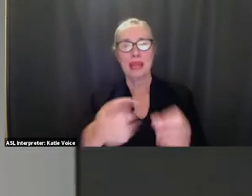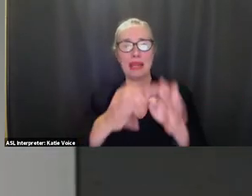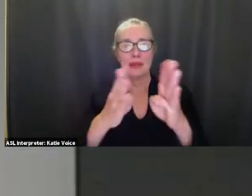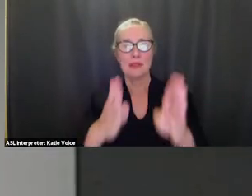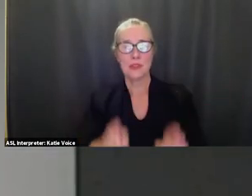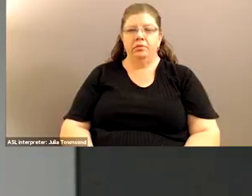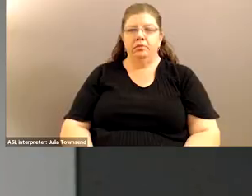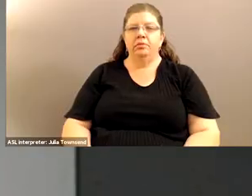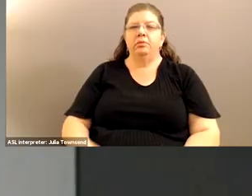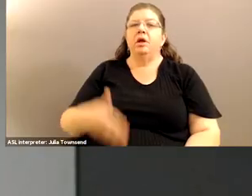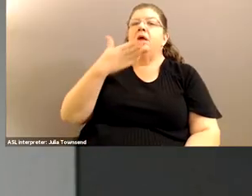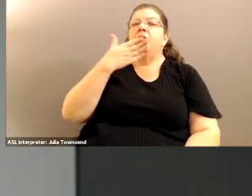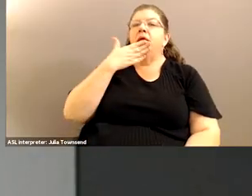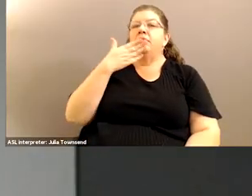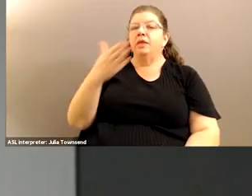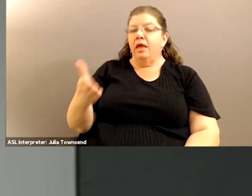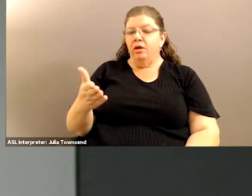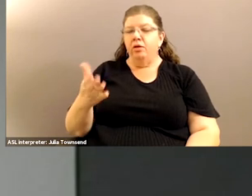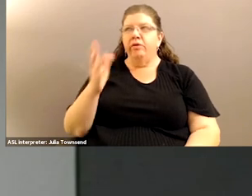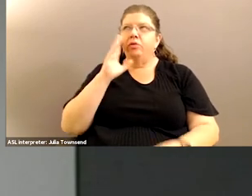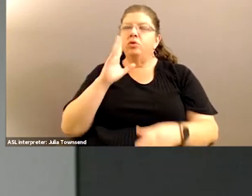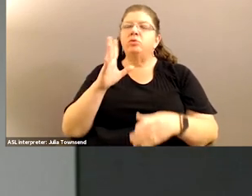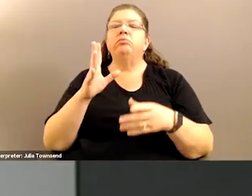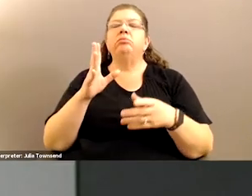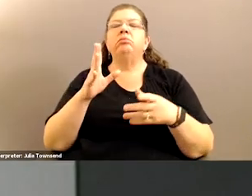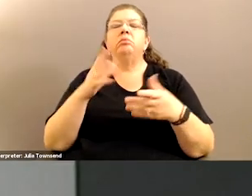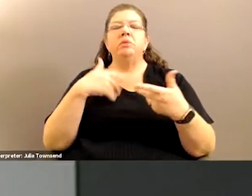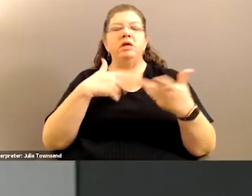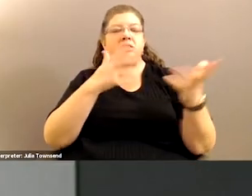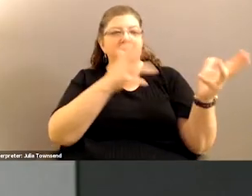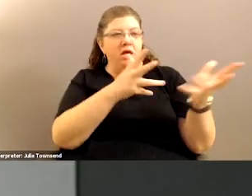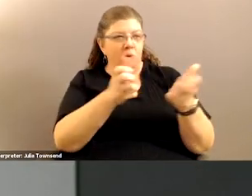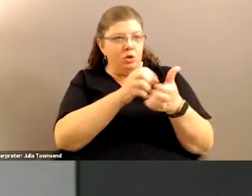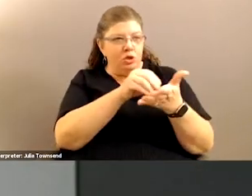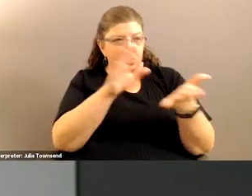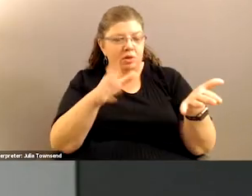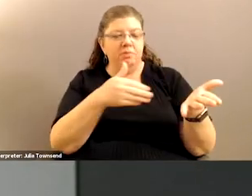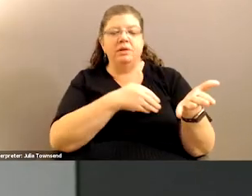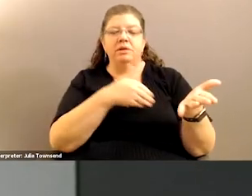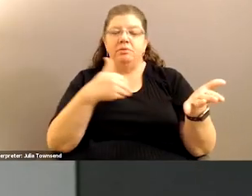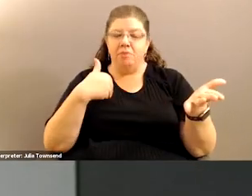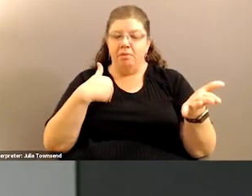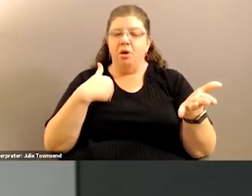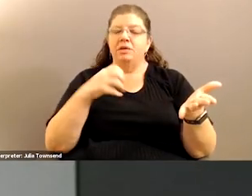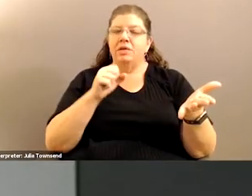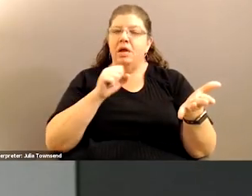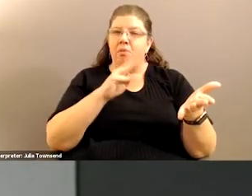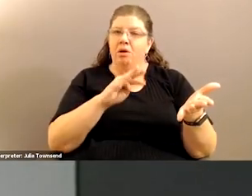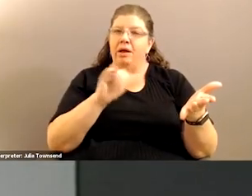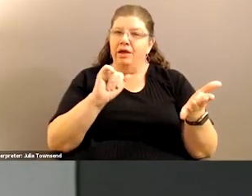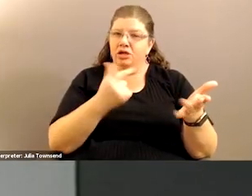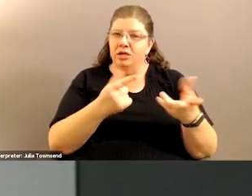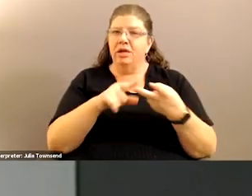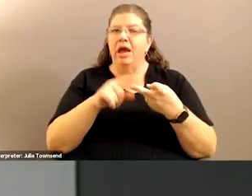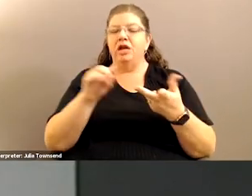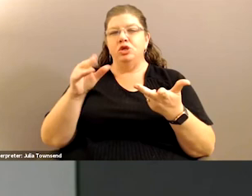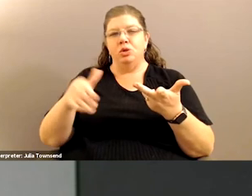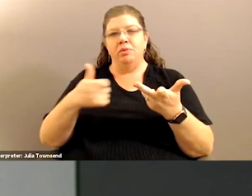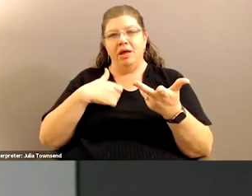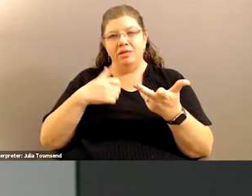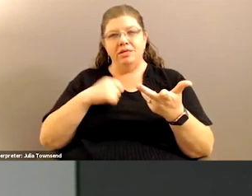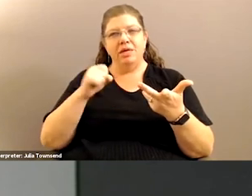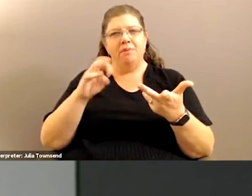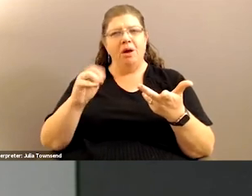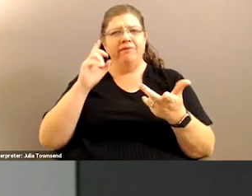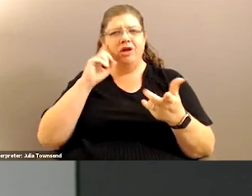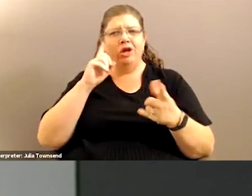speaking to students and being a member of san marcos asp as well as a student at san marcos i have heard very